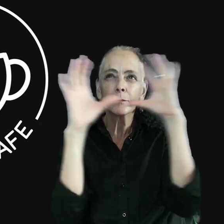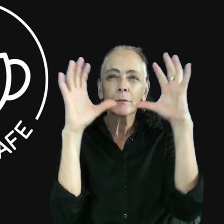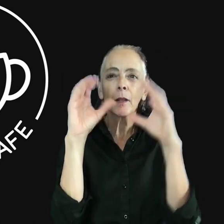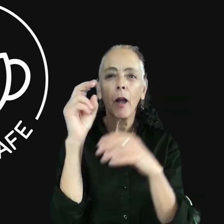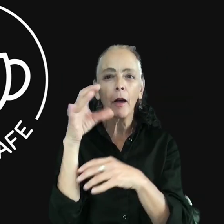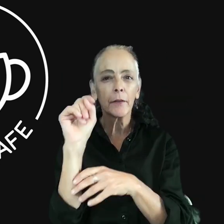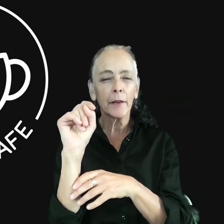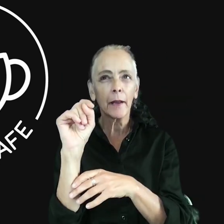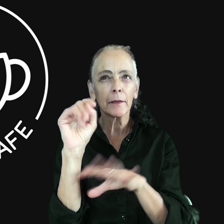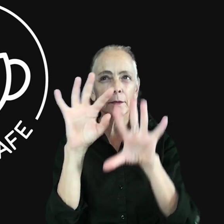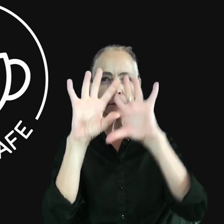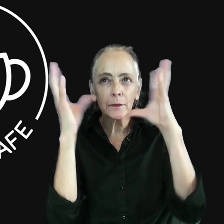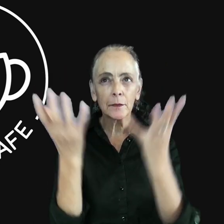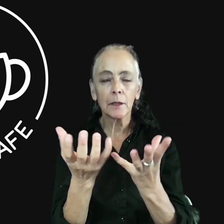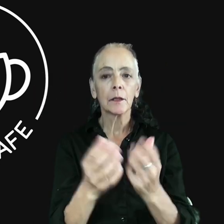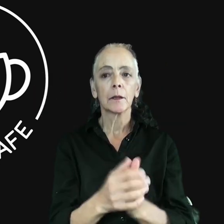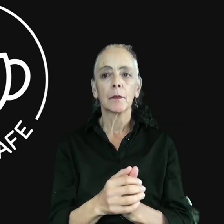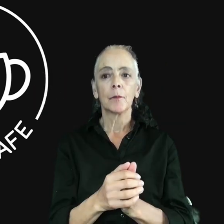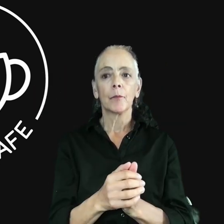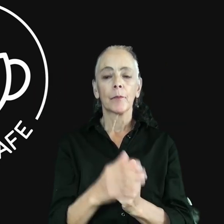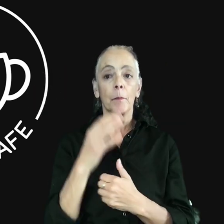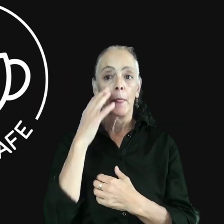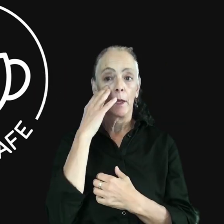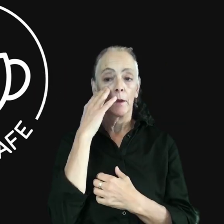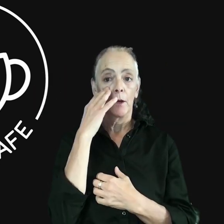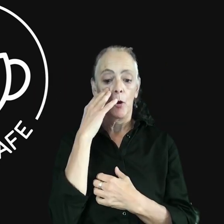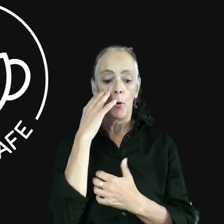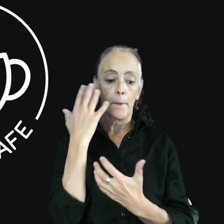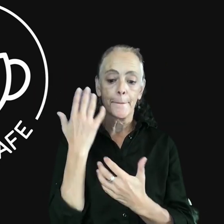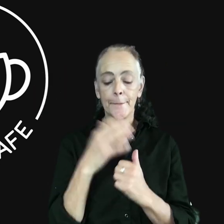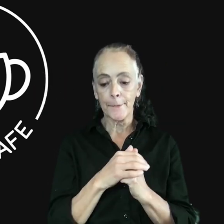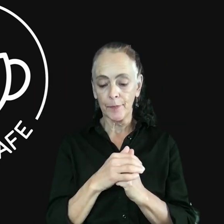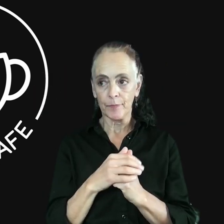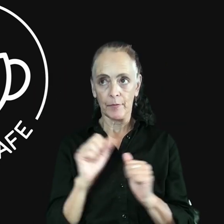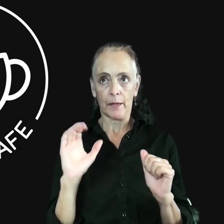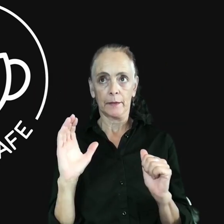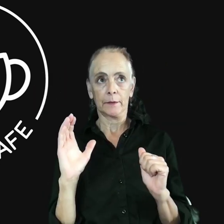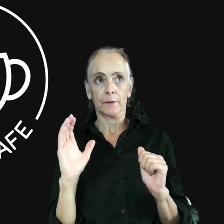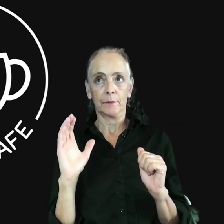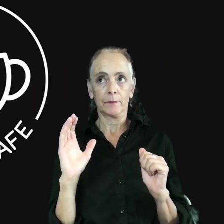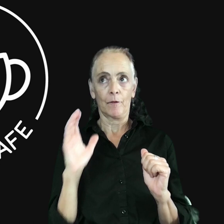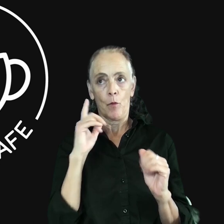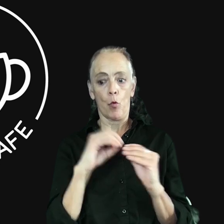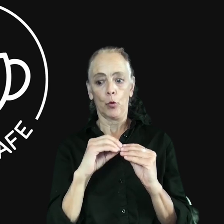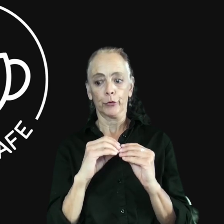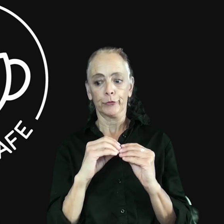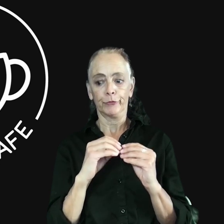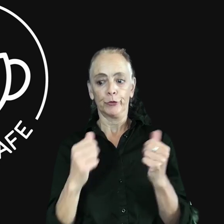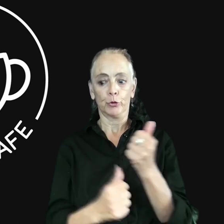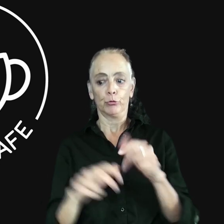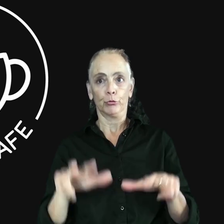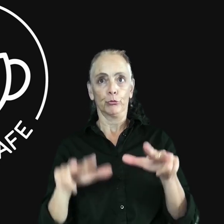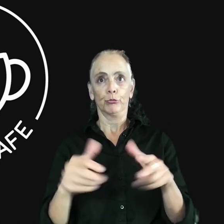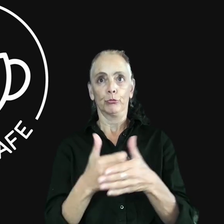and as uh intimidating it can uh look to maybe more uh junior people it can